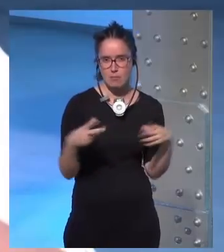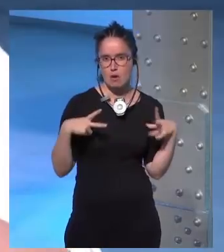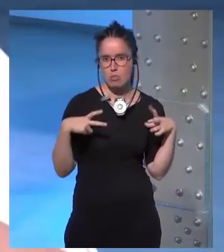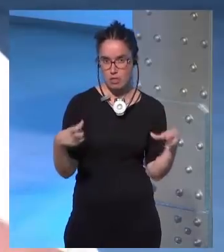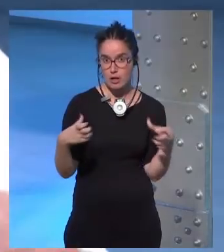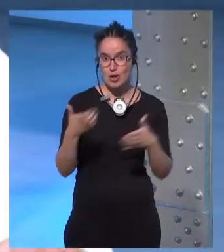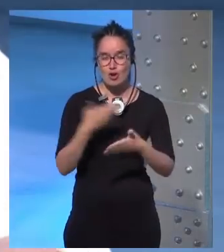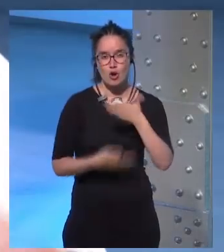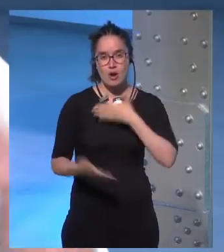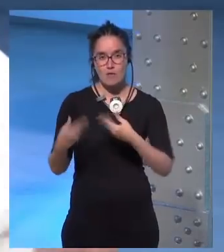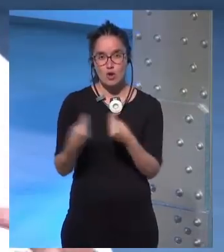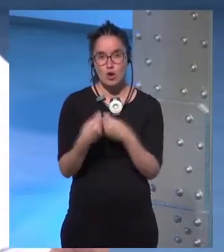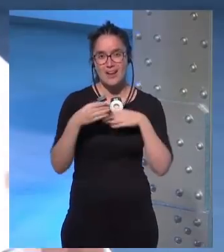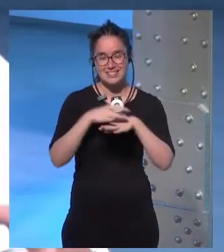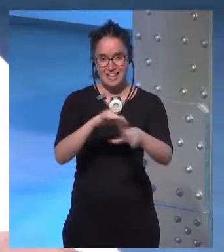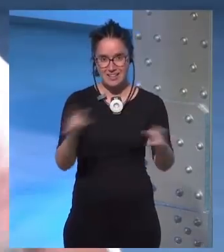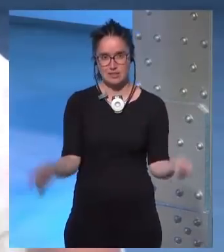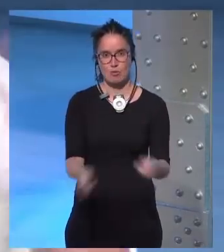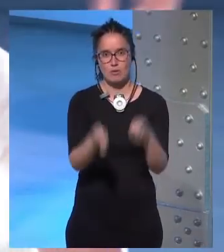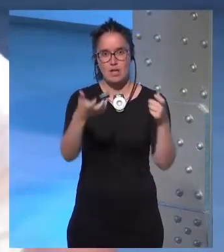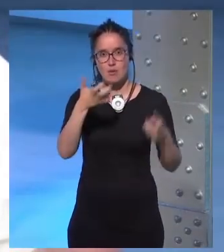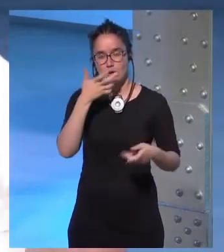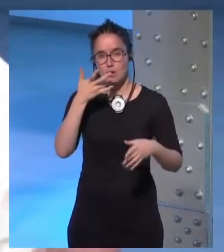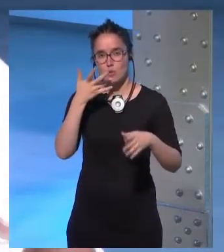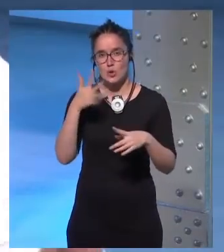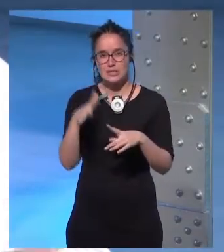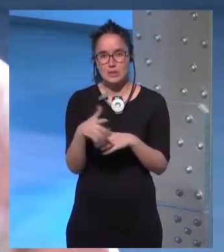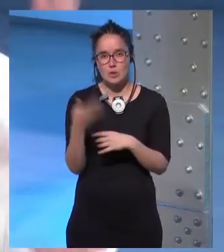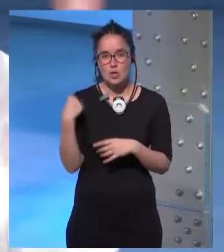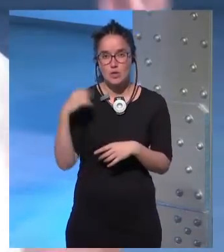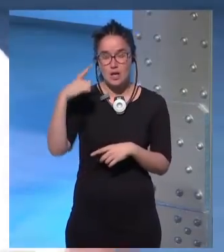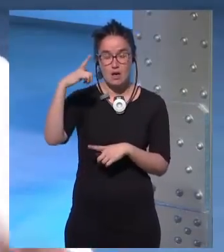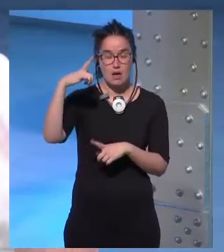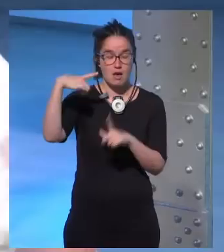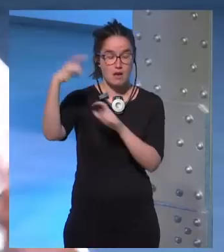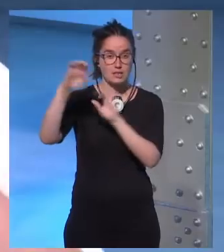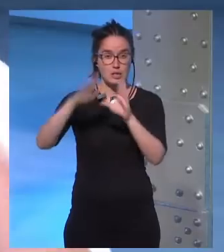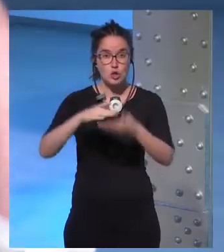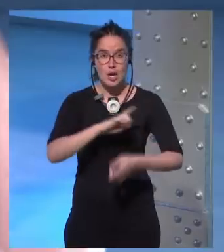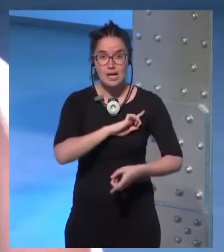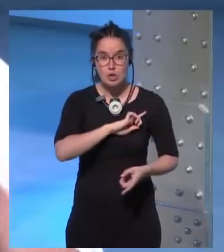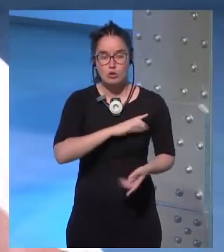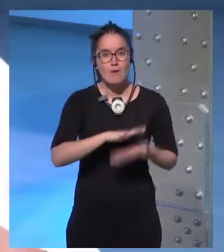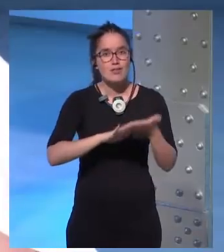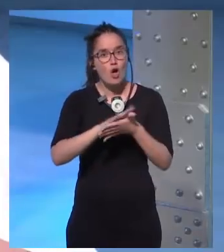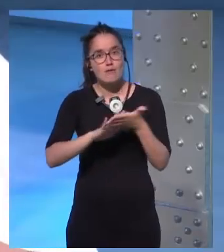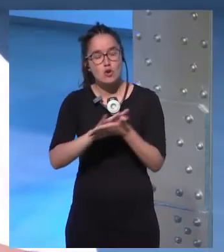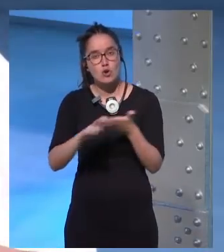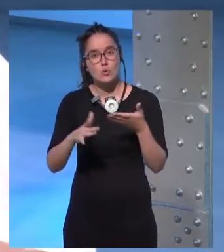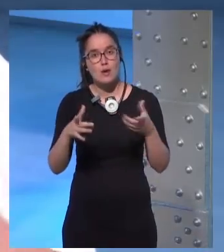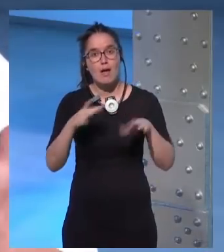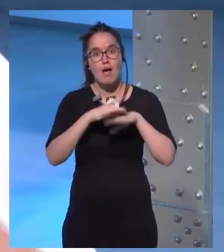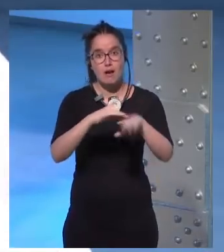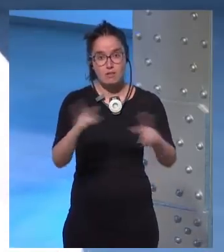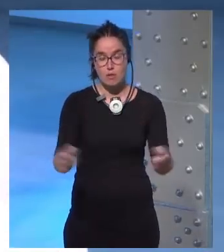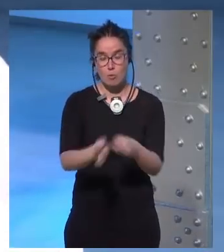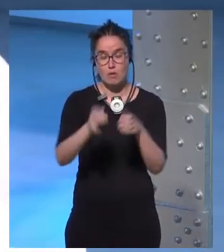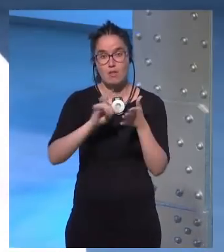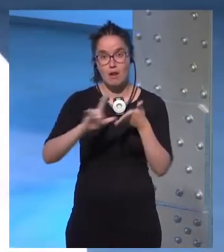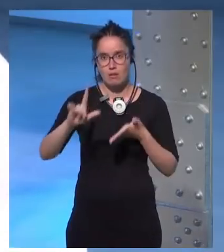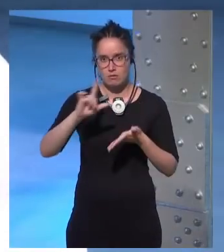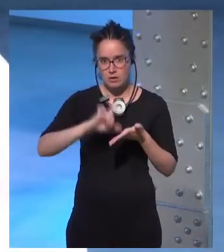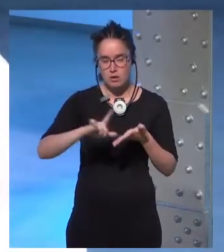then we all work together, and they love working with me because they're like, oh, you know what you're doing, and I'm like, yes, I know all the tips and tricks. So we have a lot of